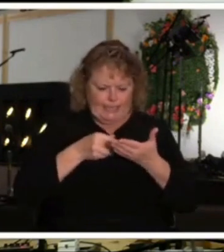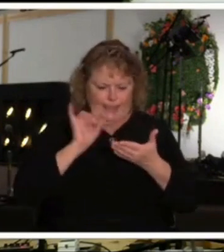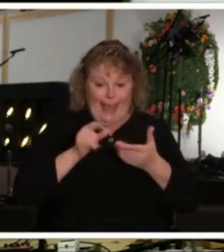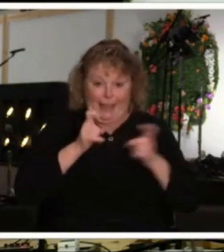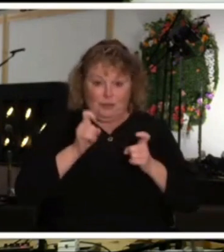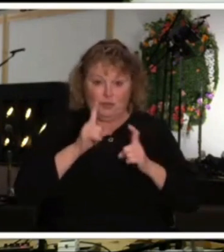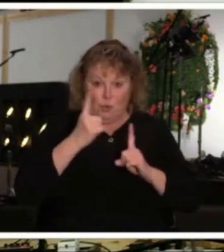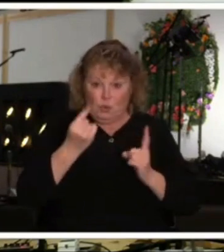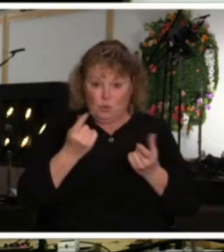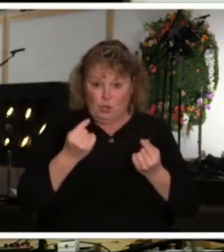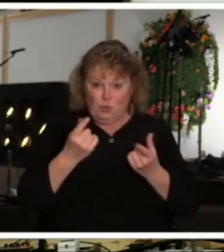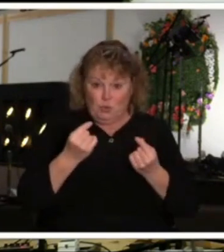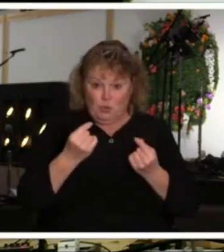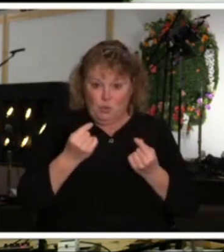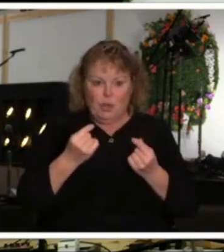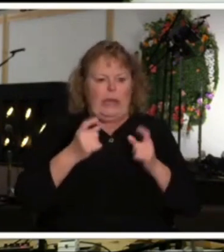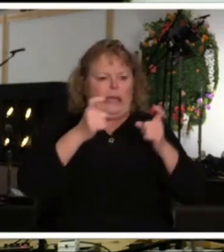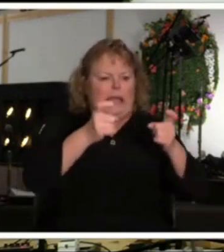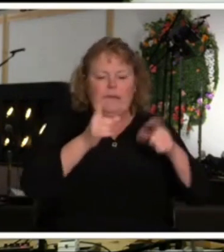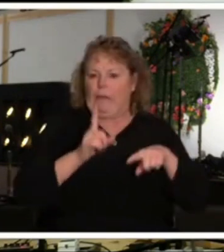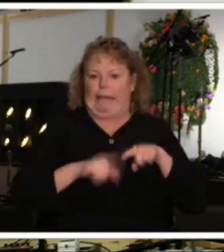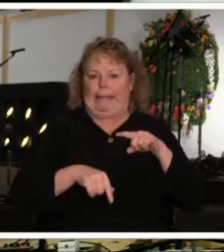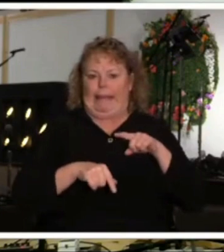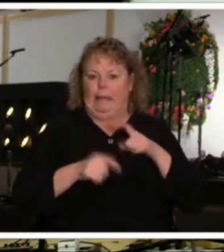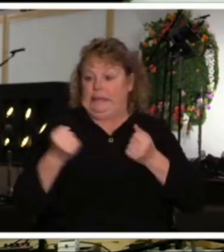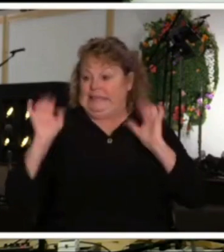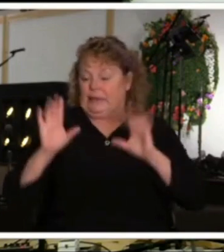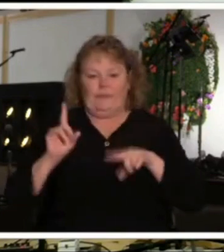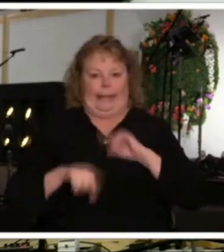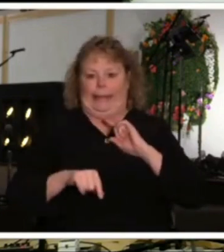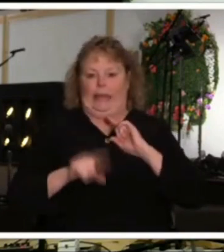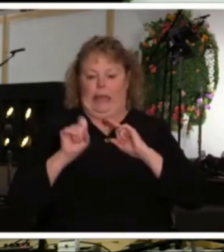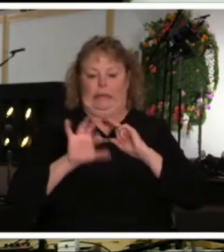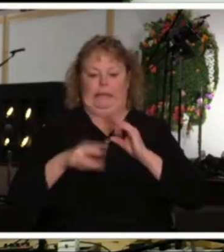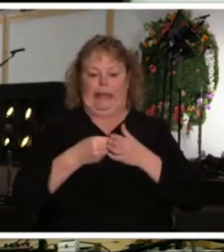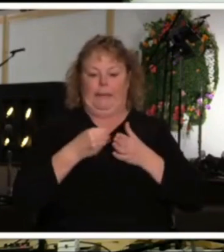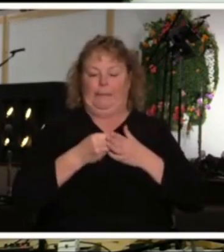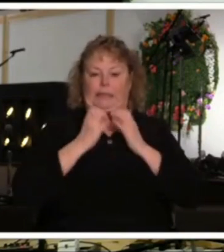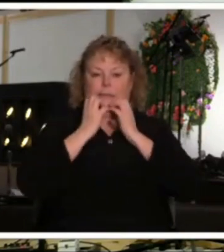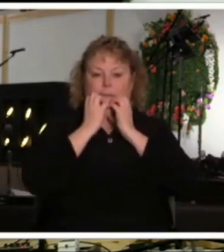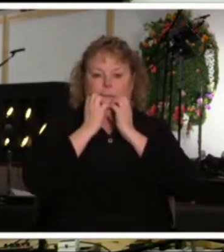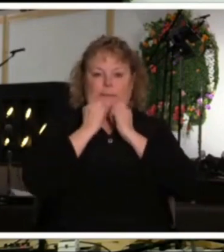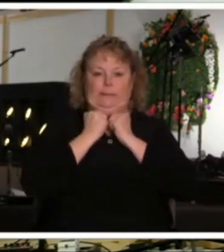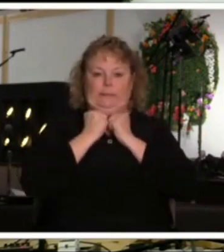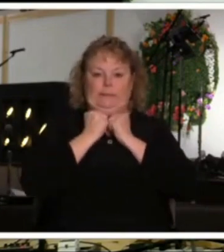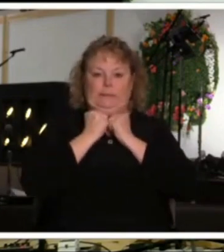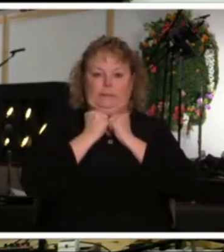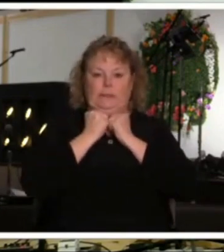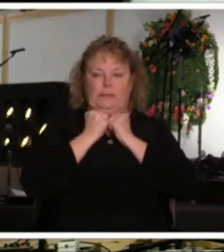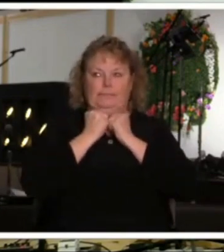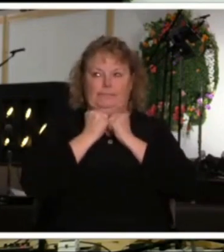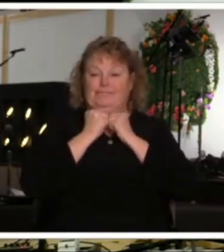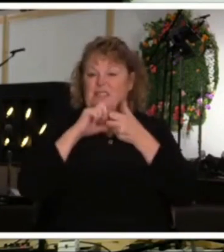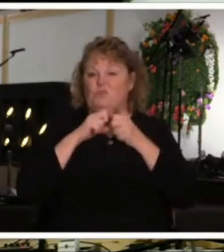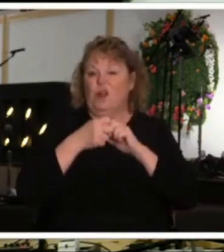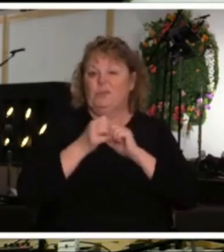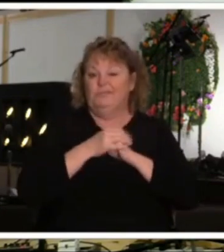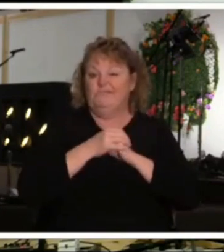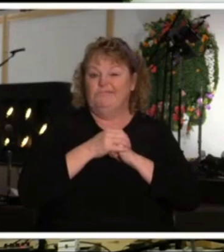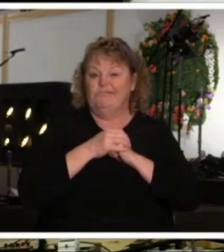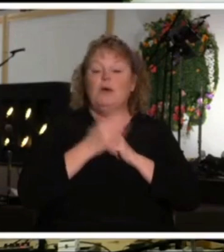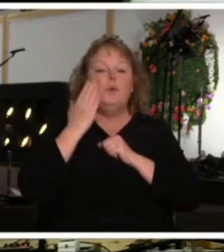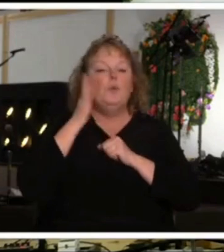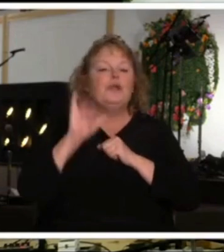you, where you will do not willing to sacrifice your finances for the things of God, there's a problem. We know